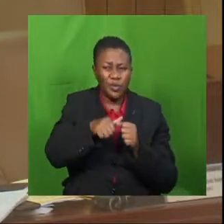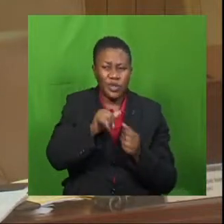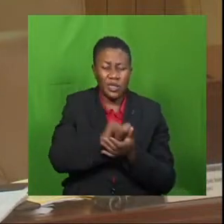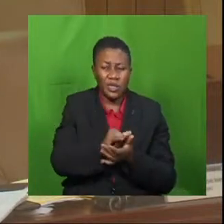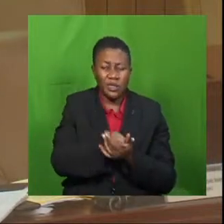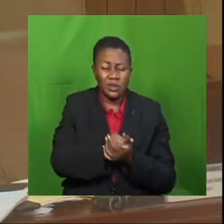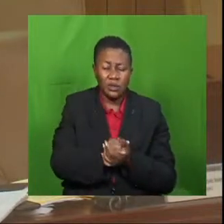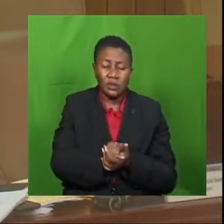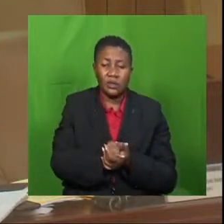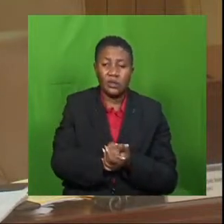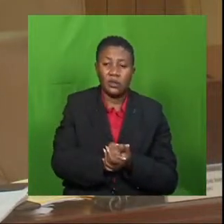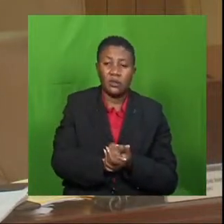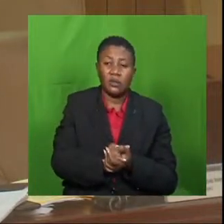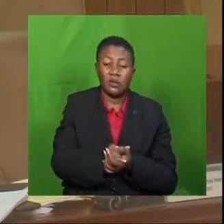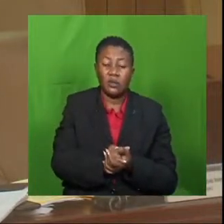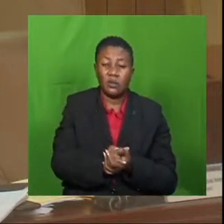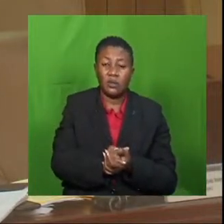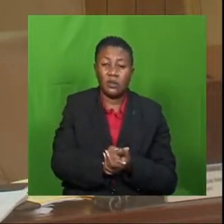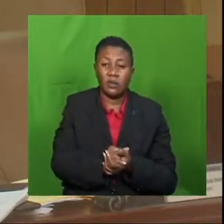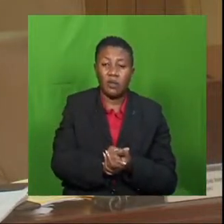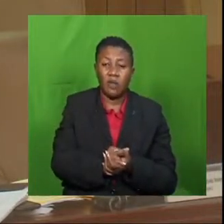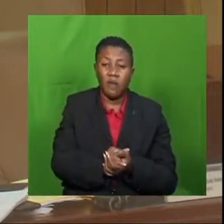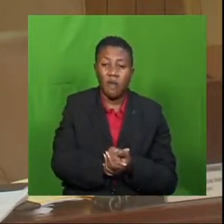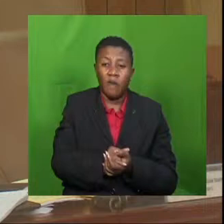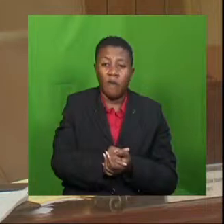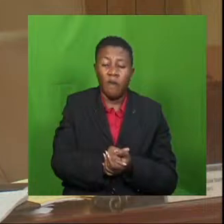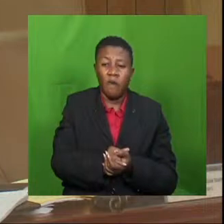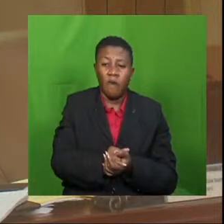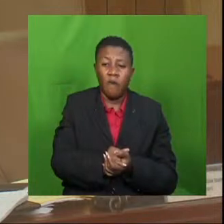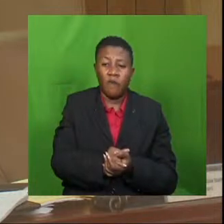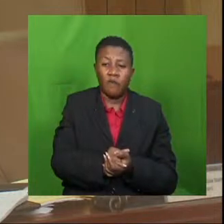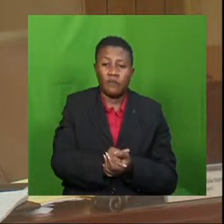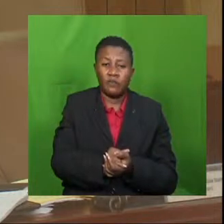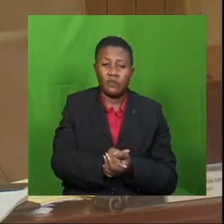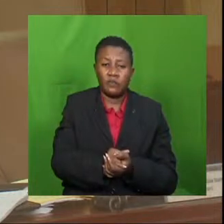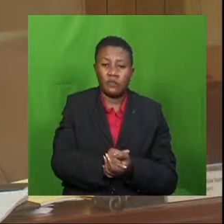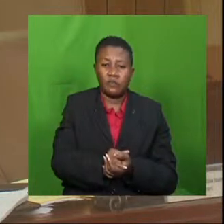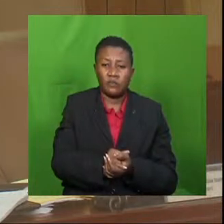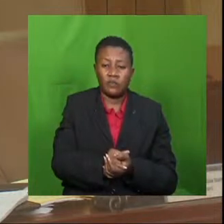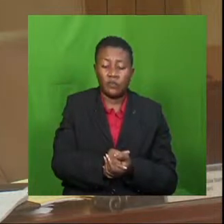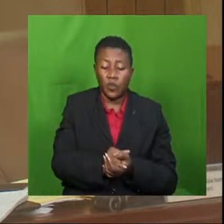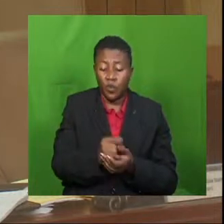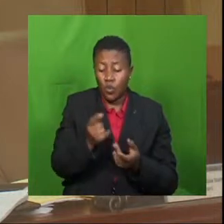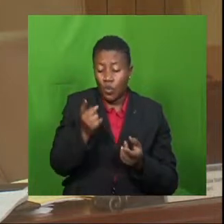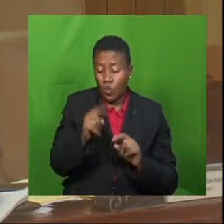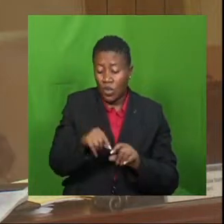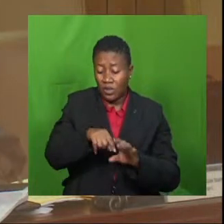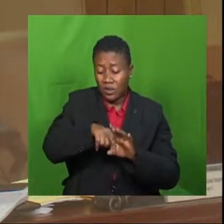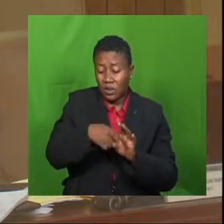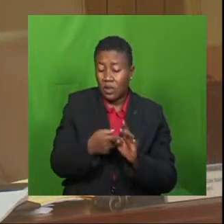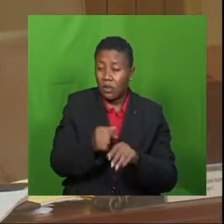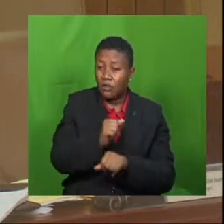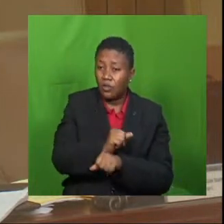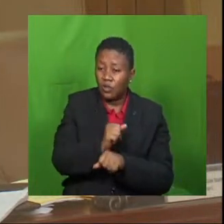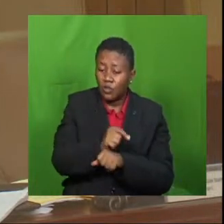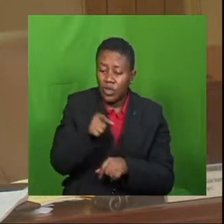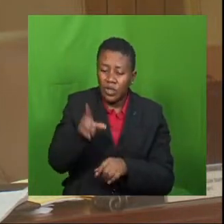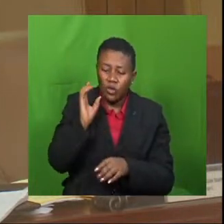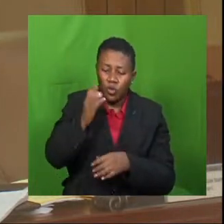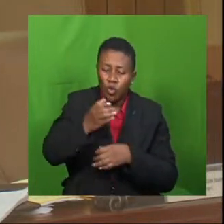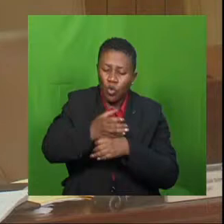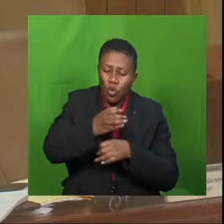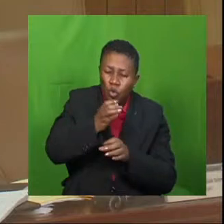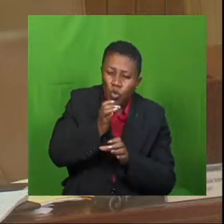that when AFTA starts operating, it will create